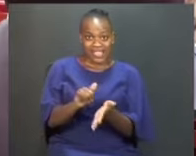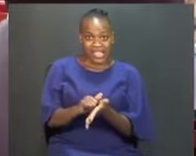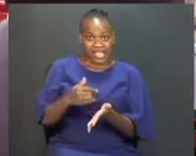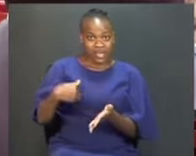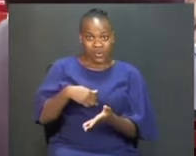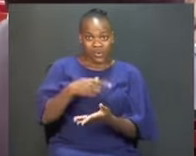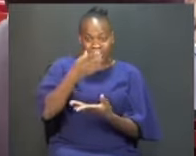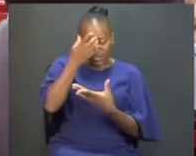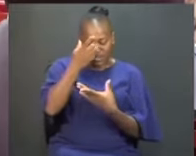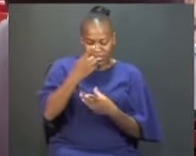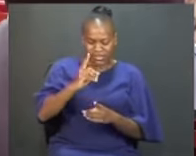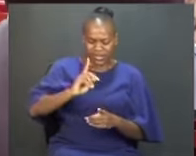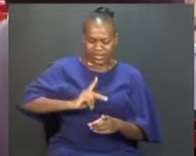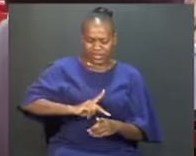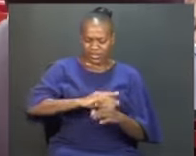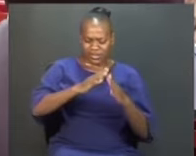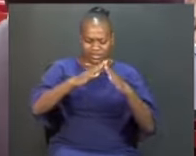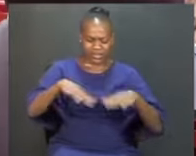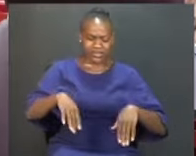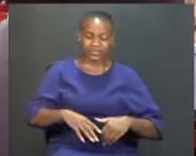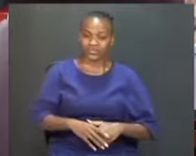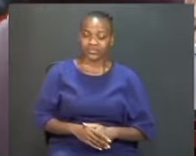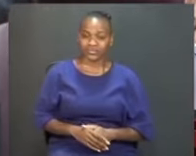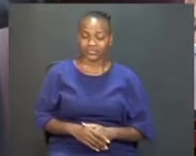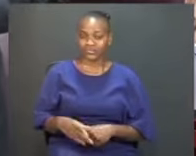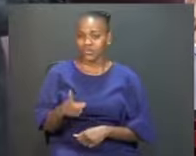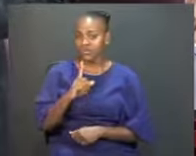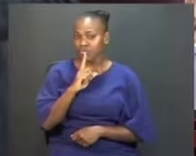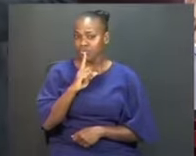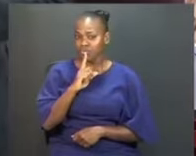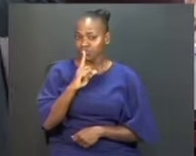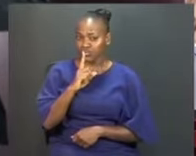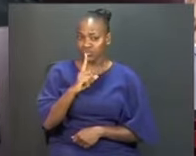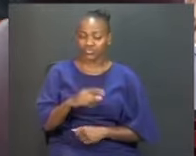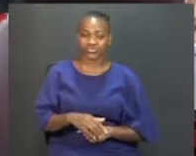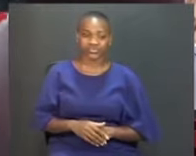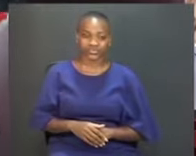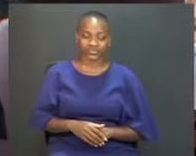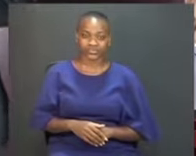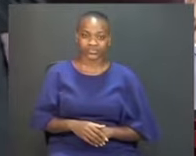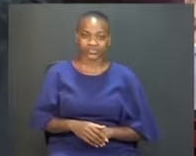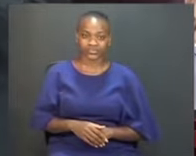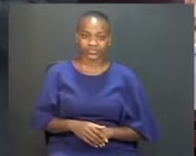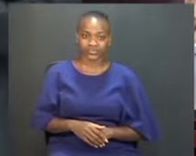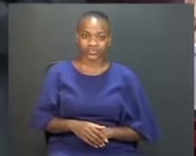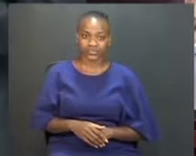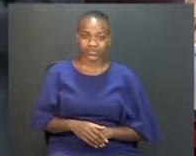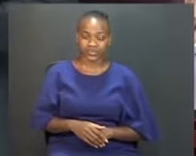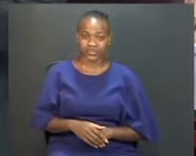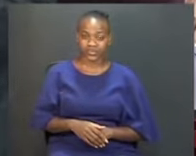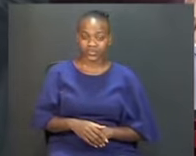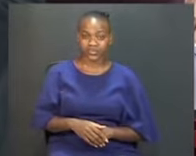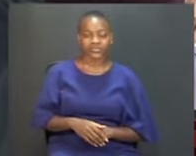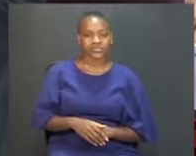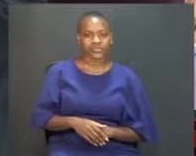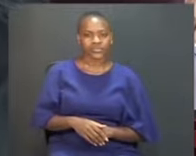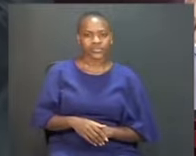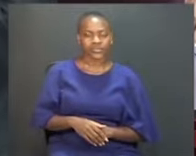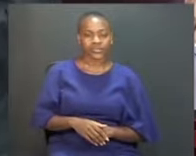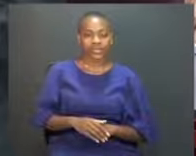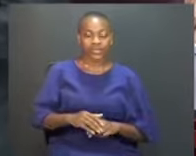this Parliament. Indeed, whilst our nominated delegation were